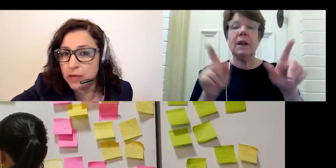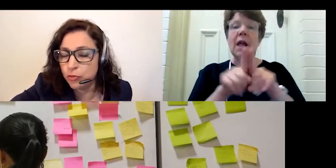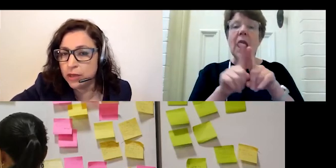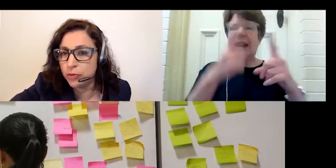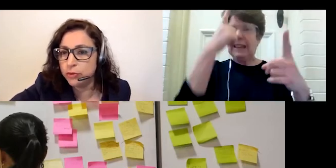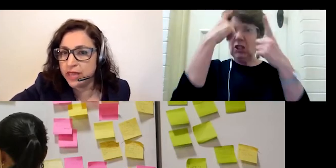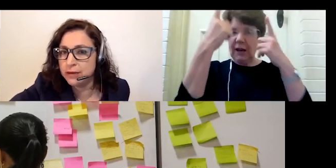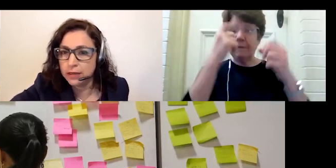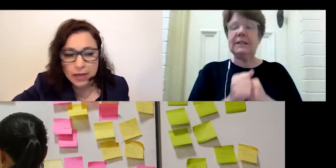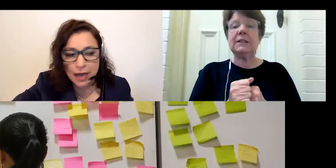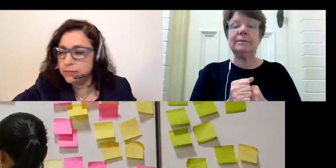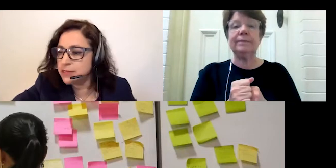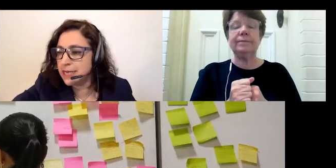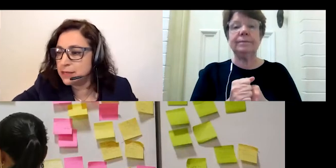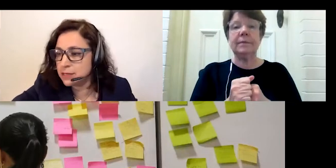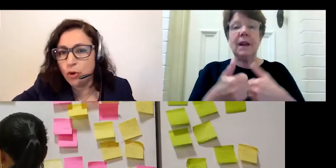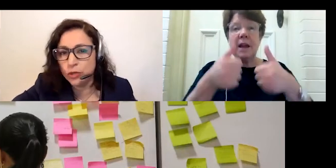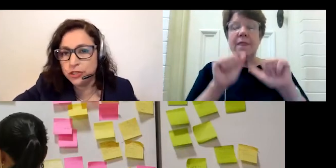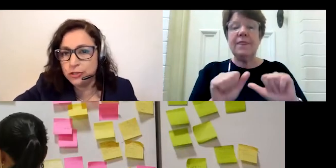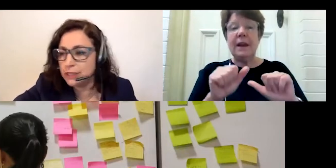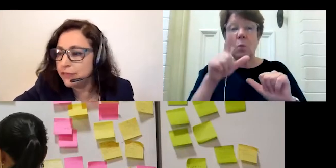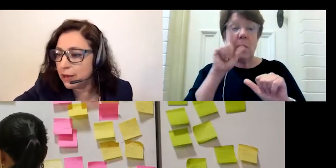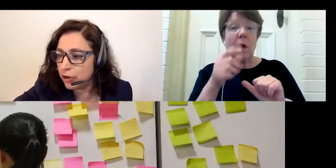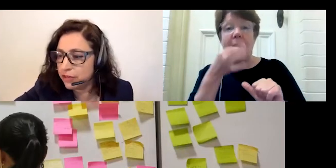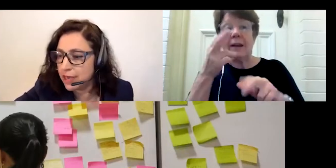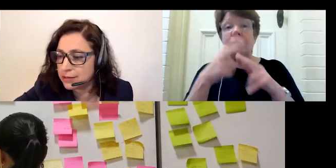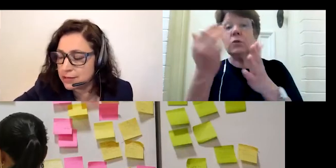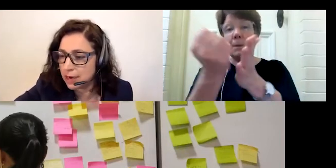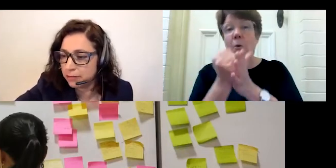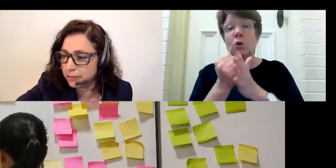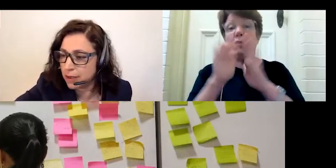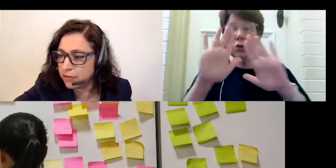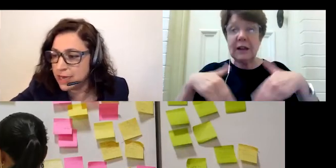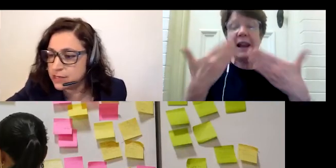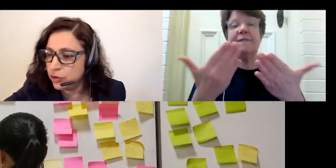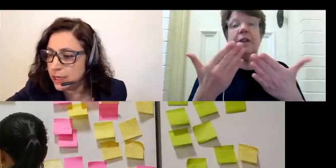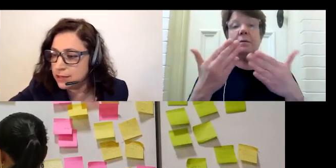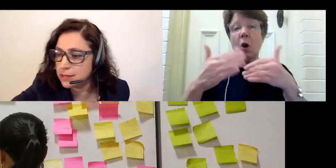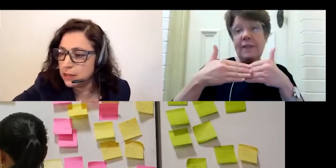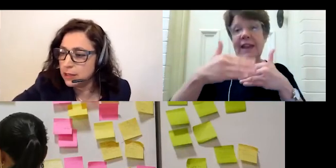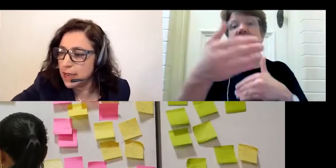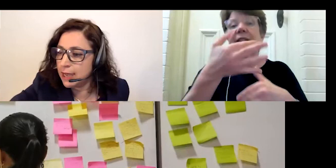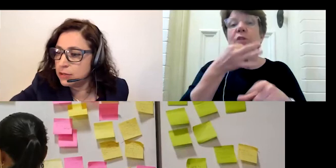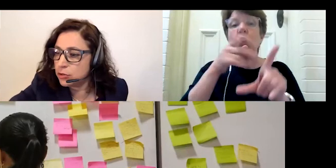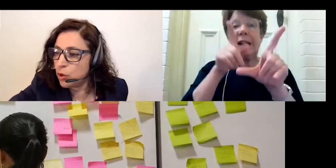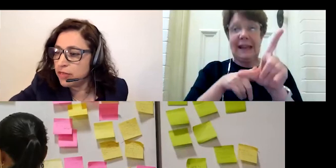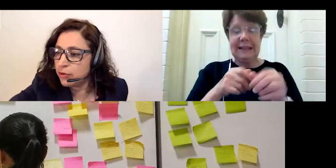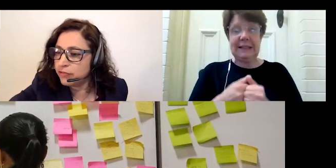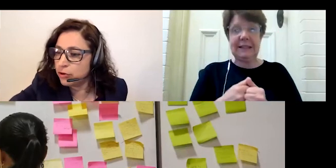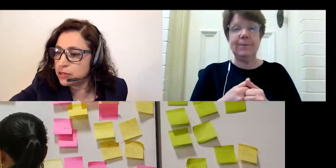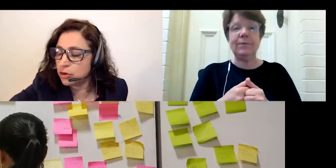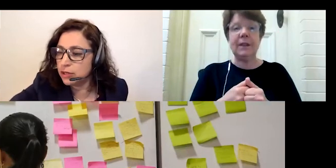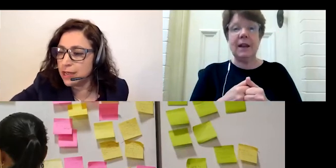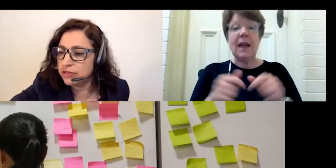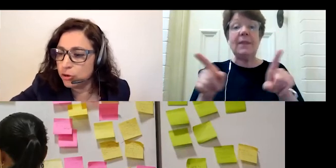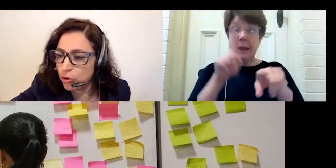initiatives that we'll then seek support to deliver over the next few years. And while they were